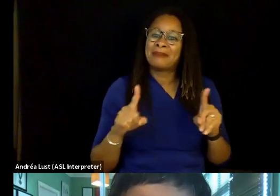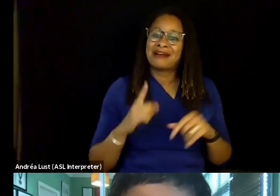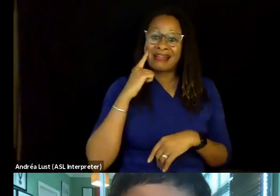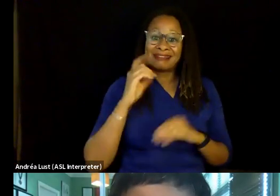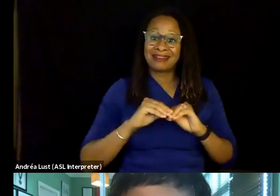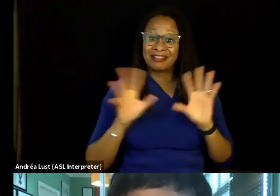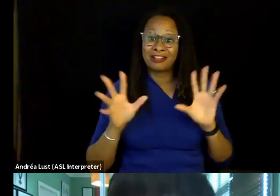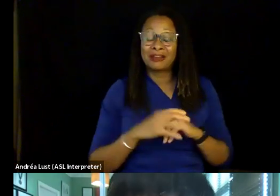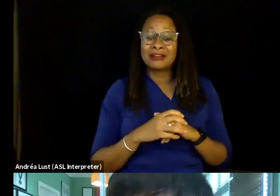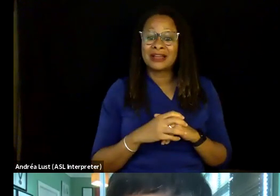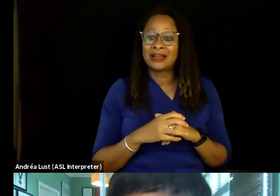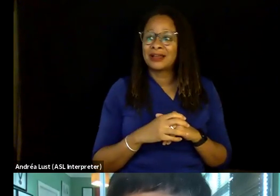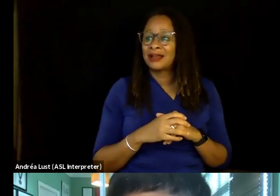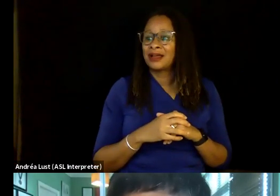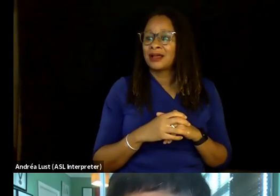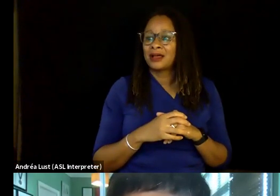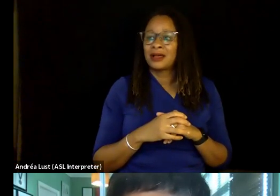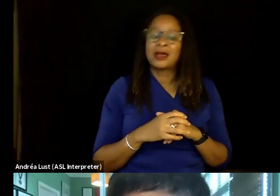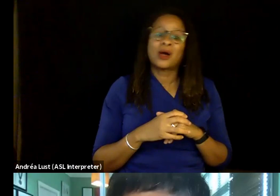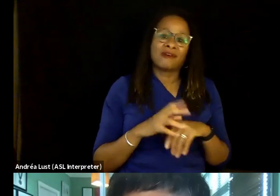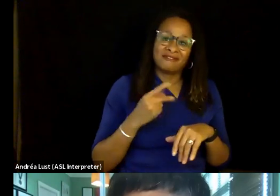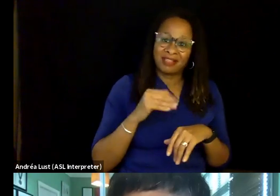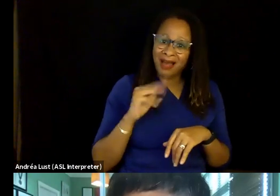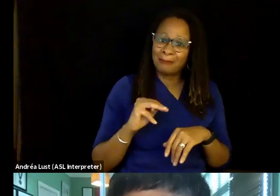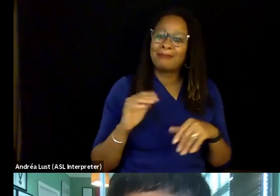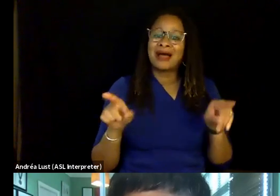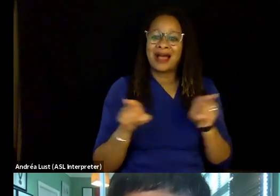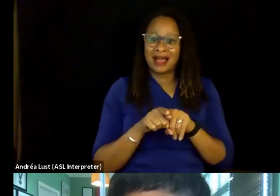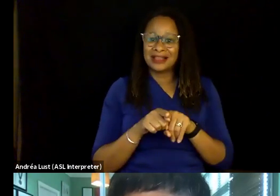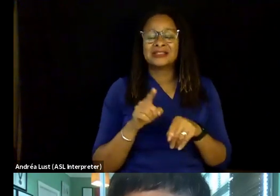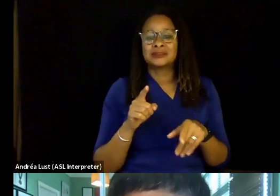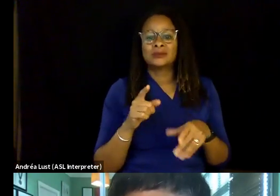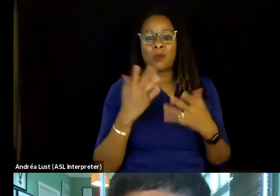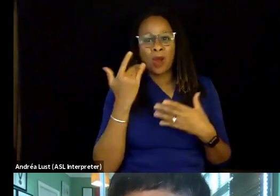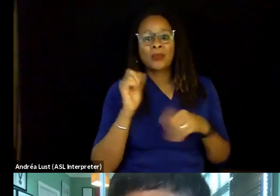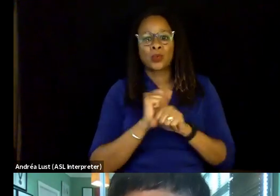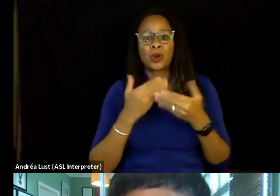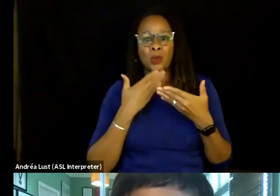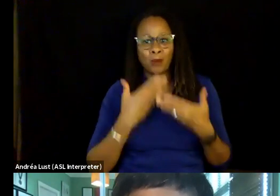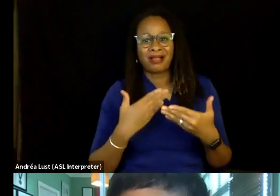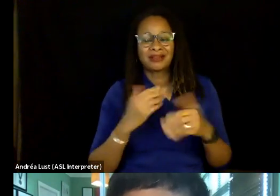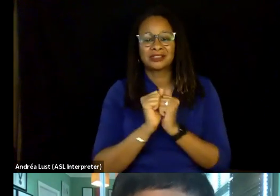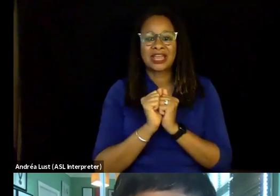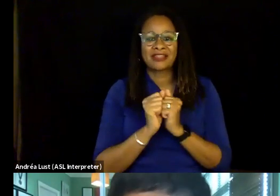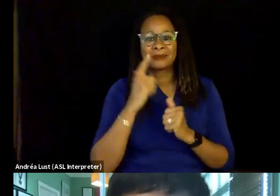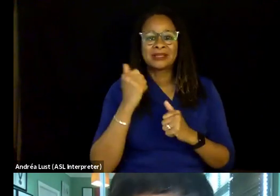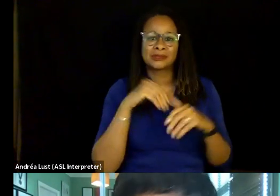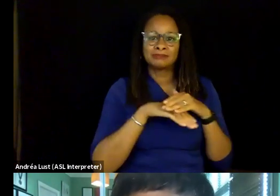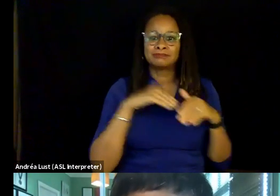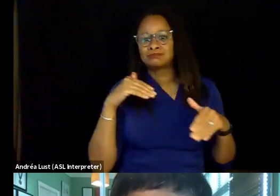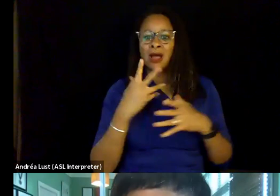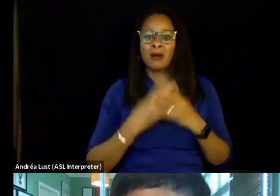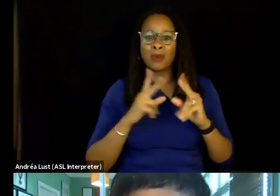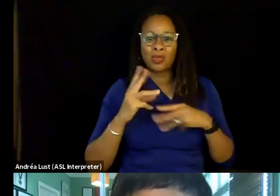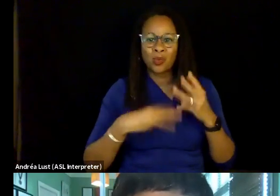definitely being Phil-Am is one of the reasons why we work well together, because we can slip in and out of both